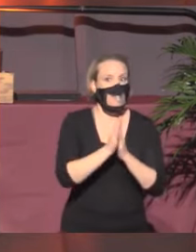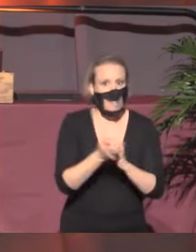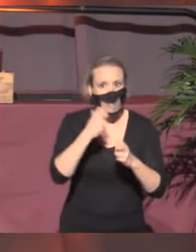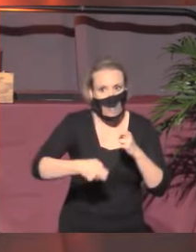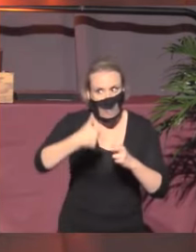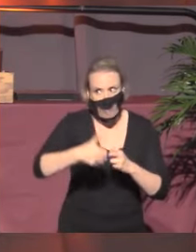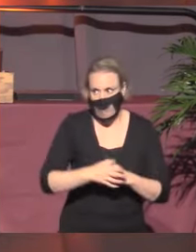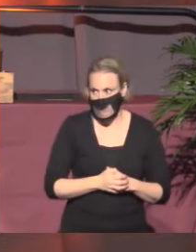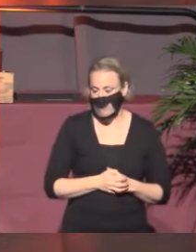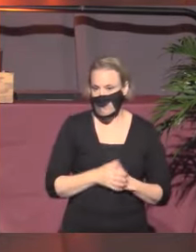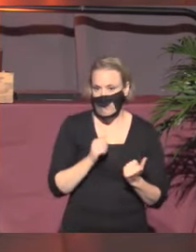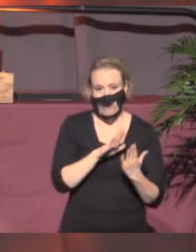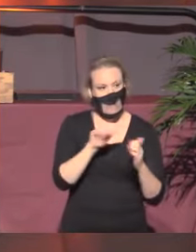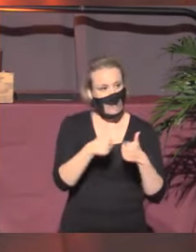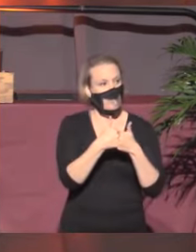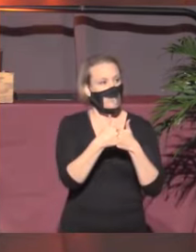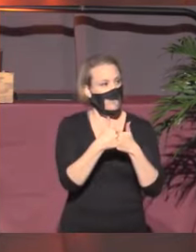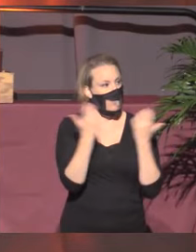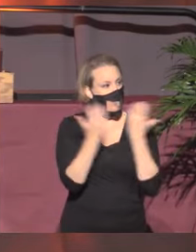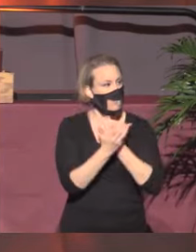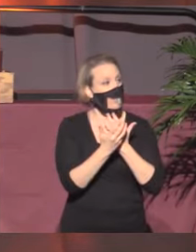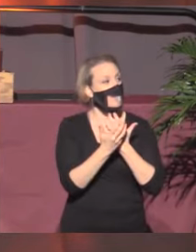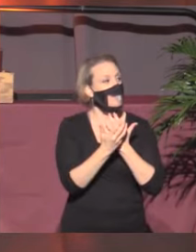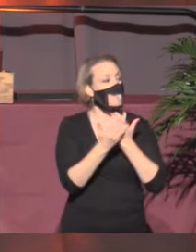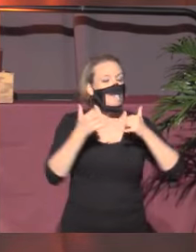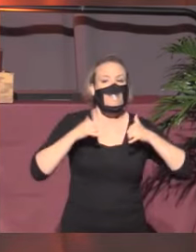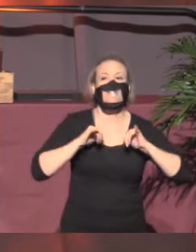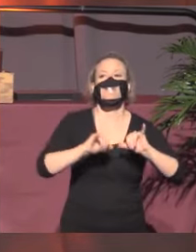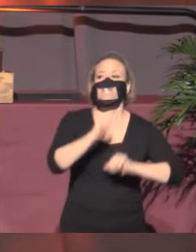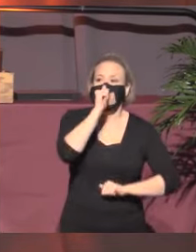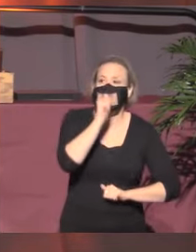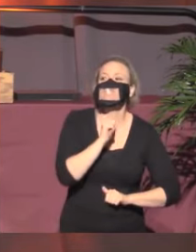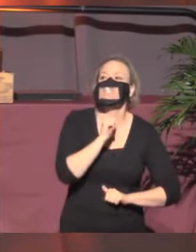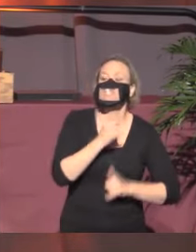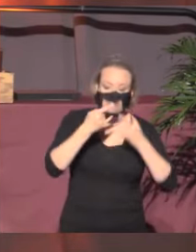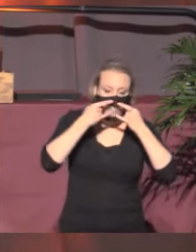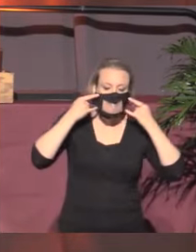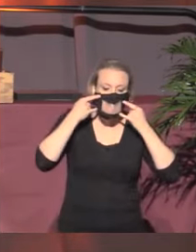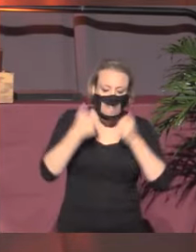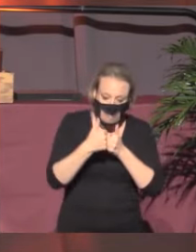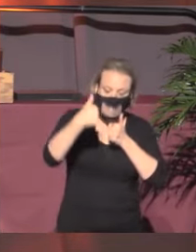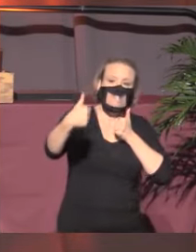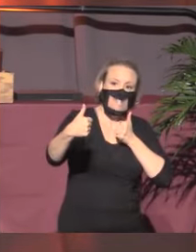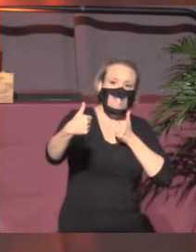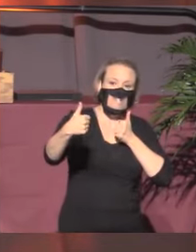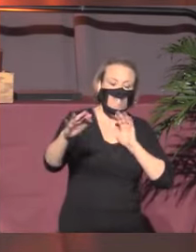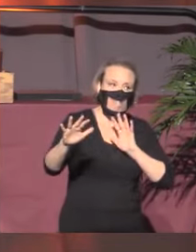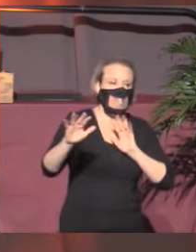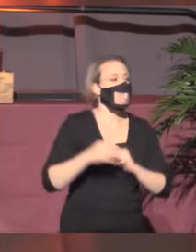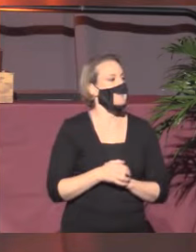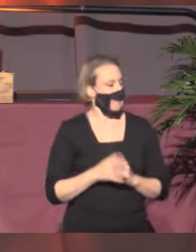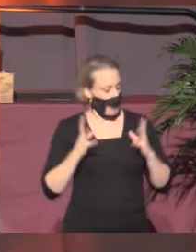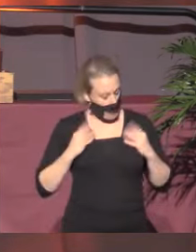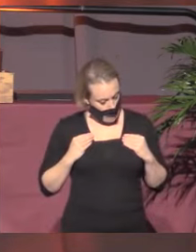in the midst of all this, you persevered. You wore the mask, you social distanced, you accepted